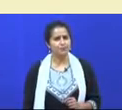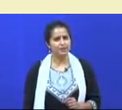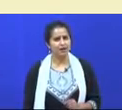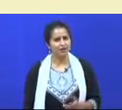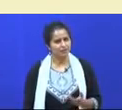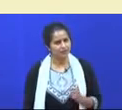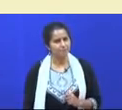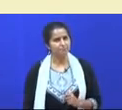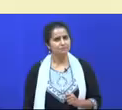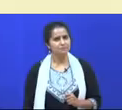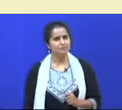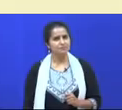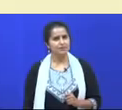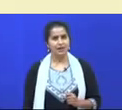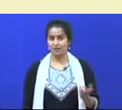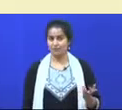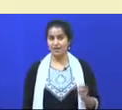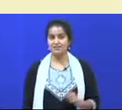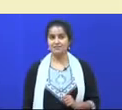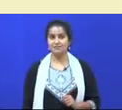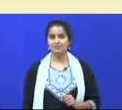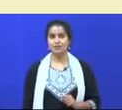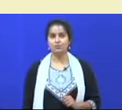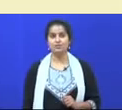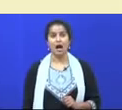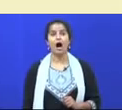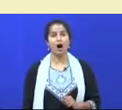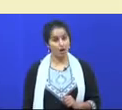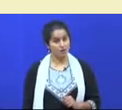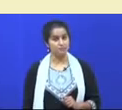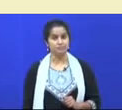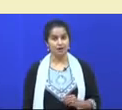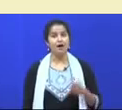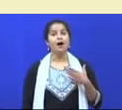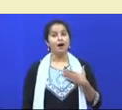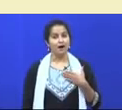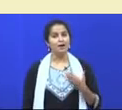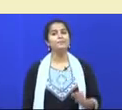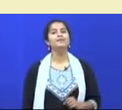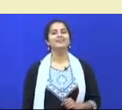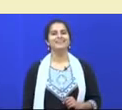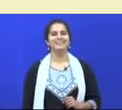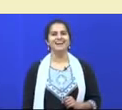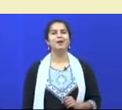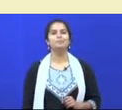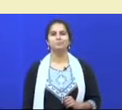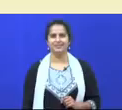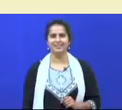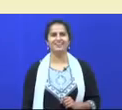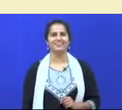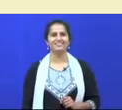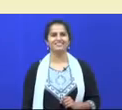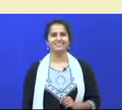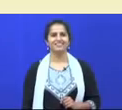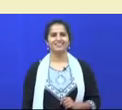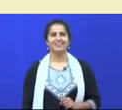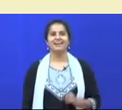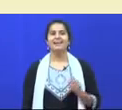krida priyaha kim, and if yes, he would say am, aham krida